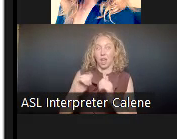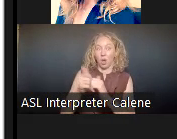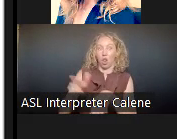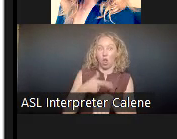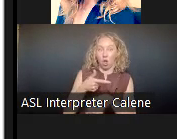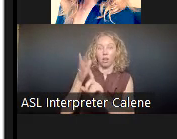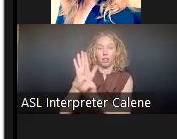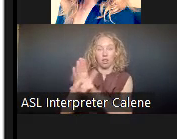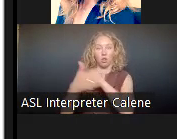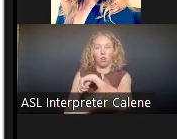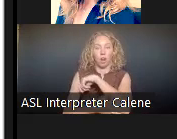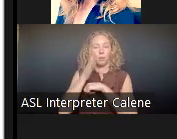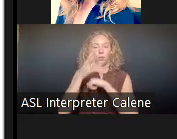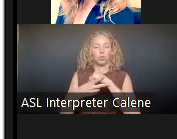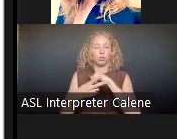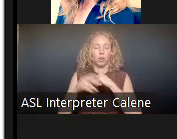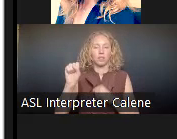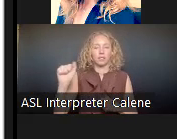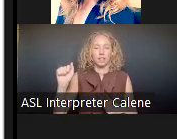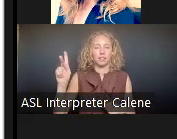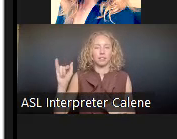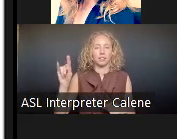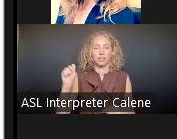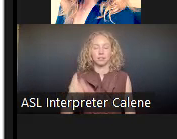assault evidence kits. As of